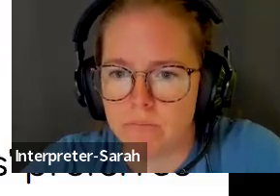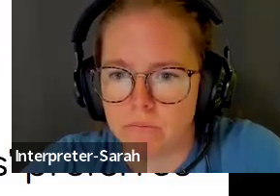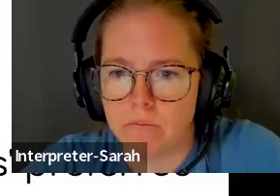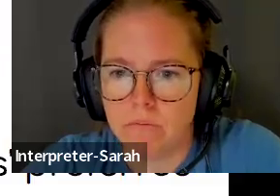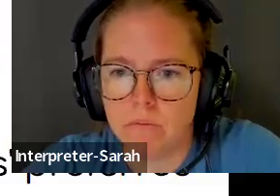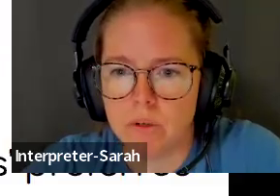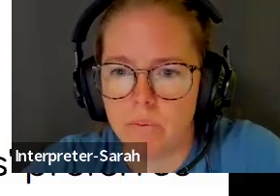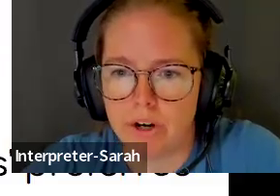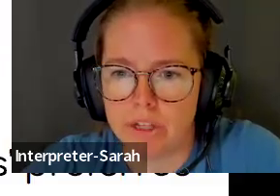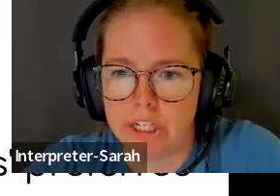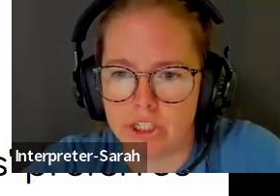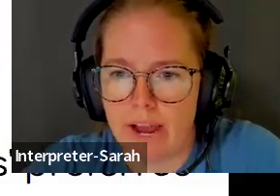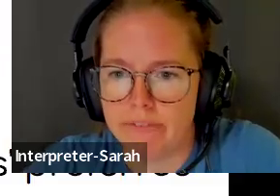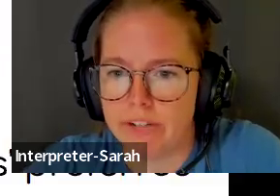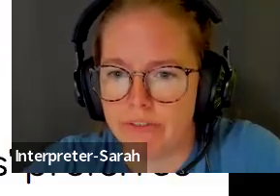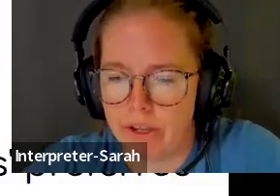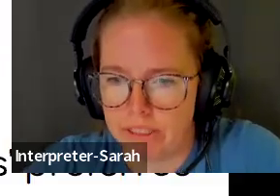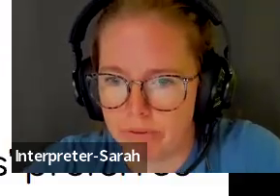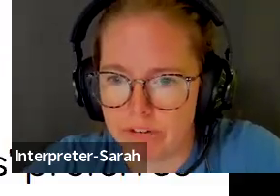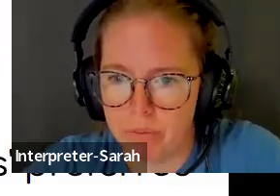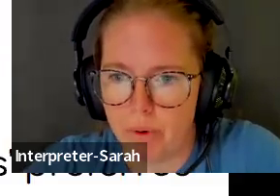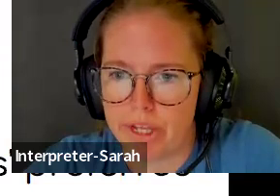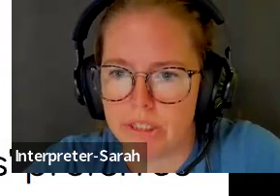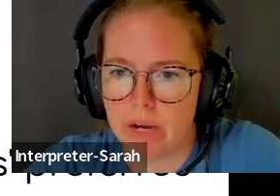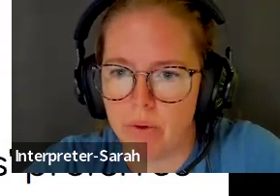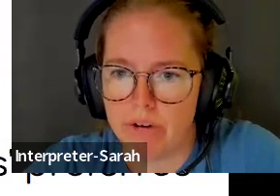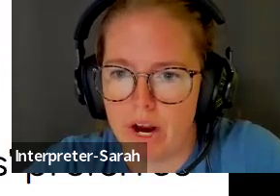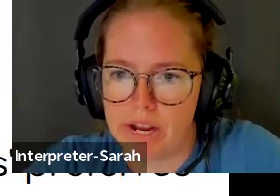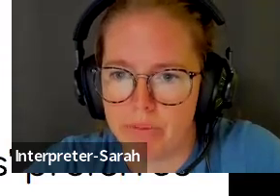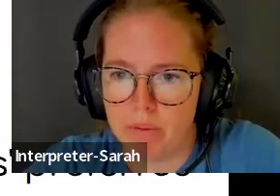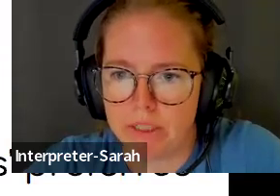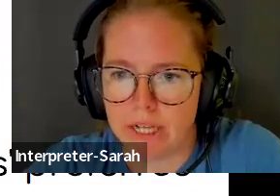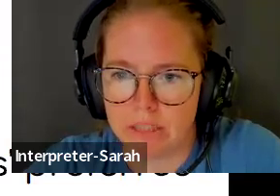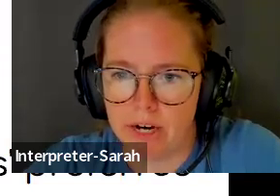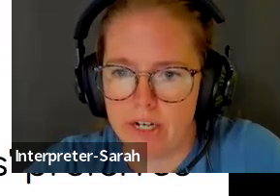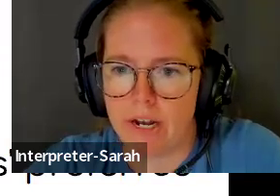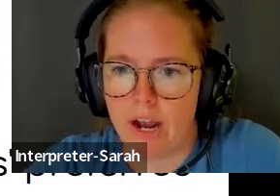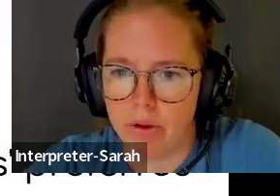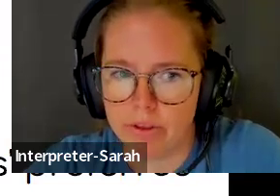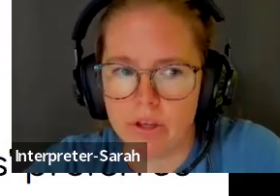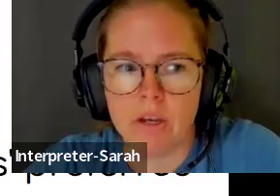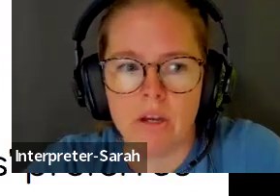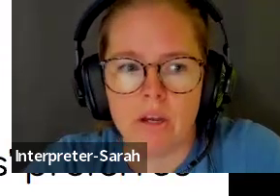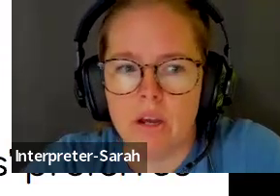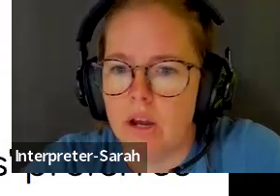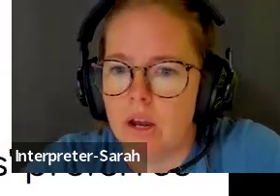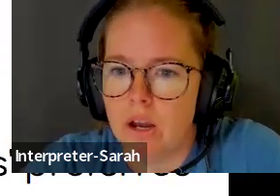certifications. We currently do have several deaf employees that work in a variety of departments at Aspire Indiana